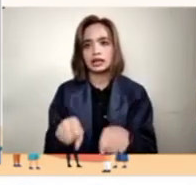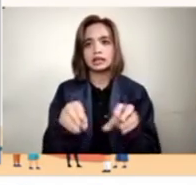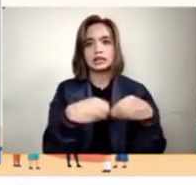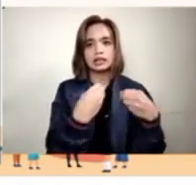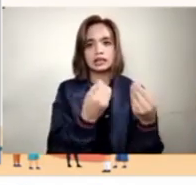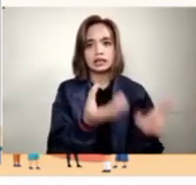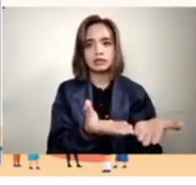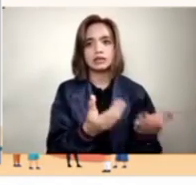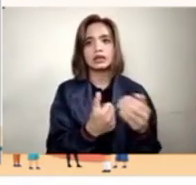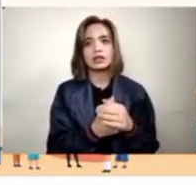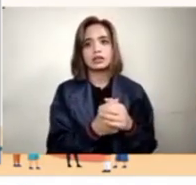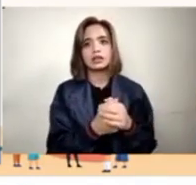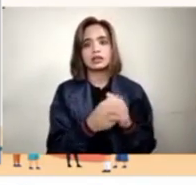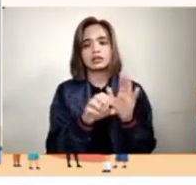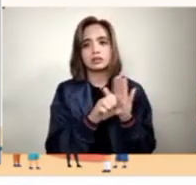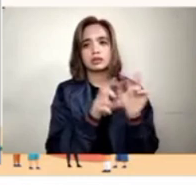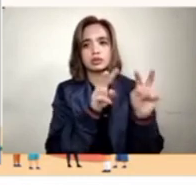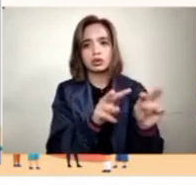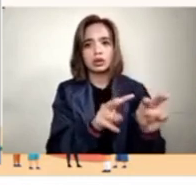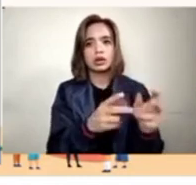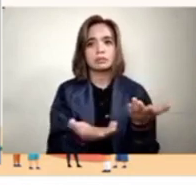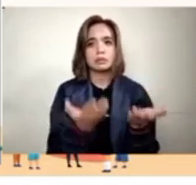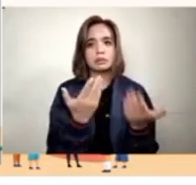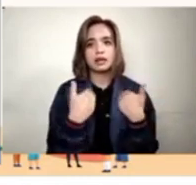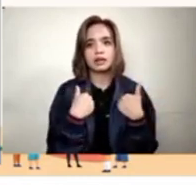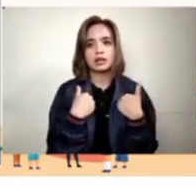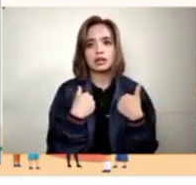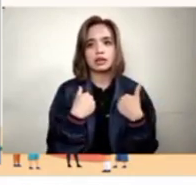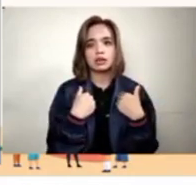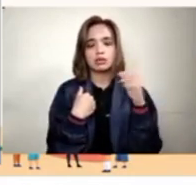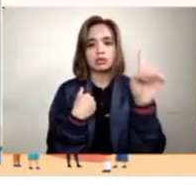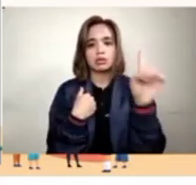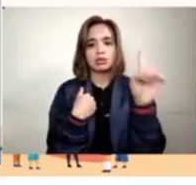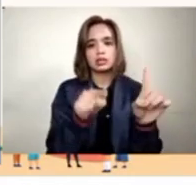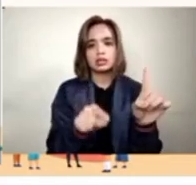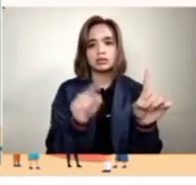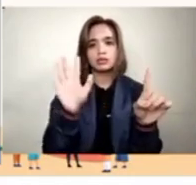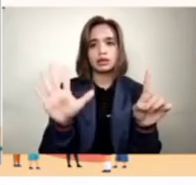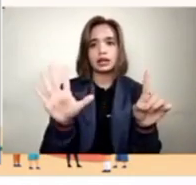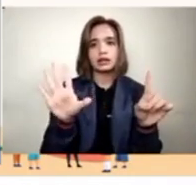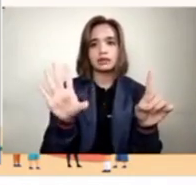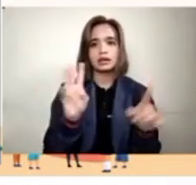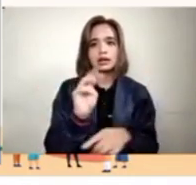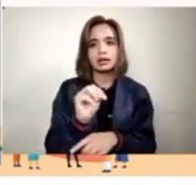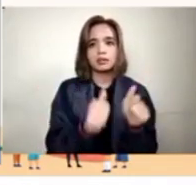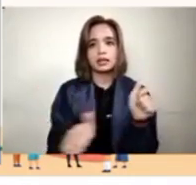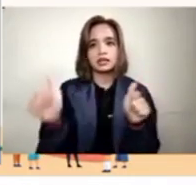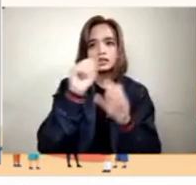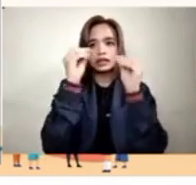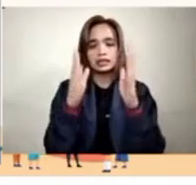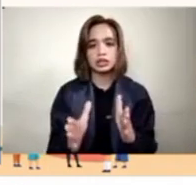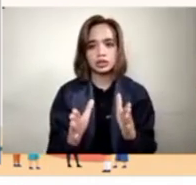master teachers that can provide enough instructional supervision, looking forward to having a 1:5 master